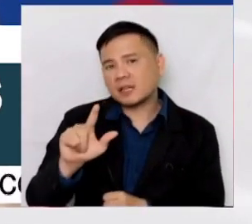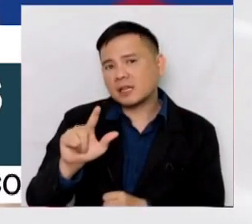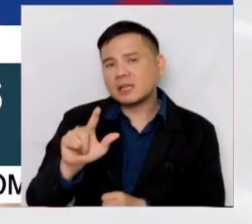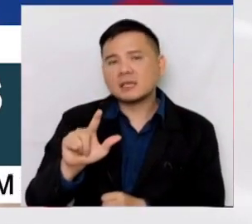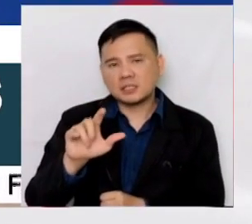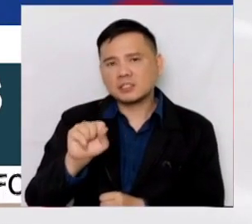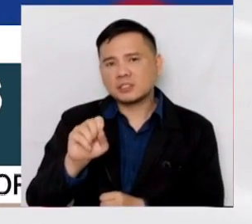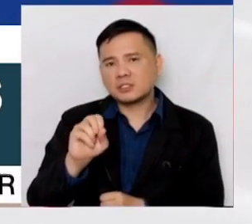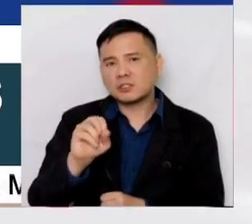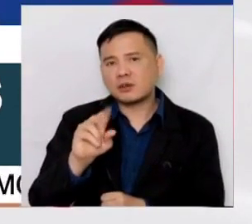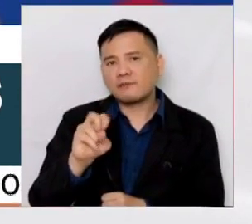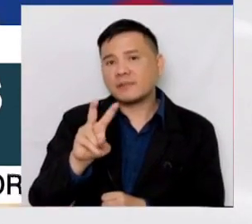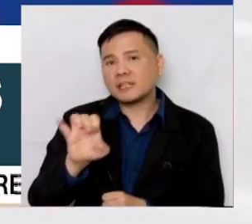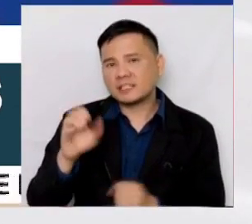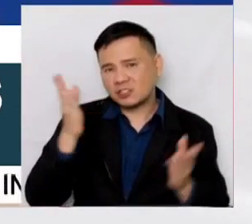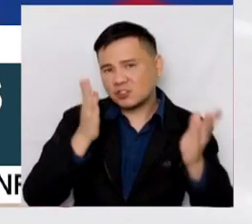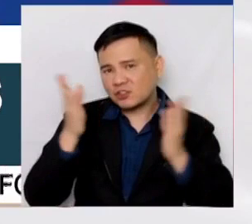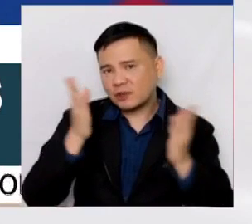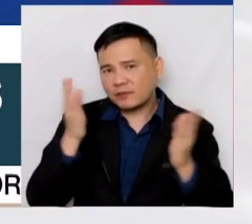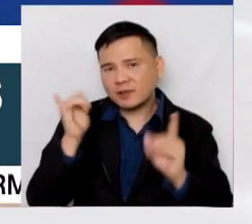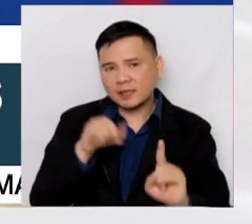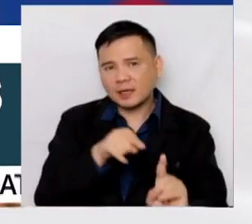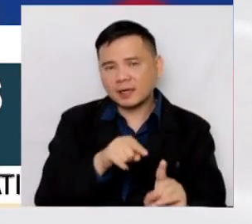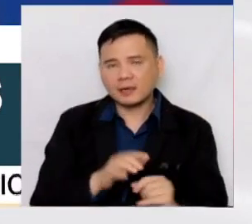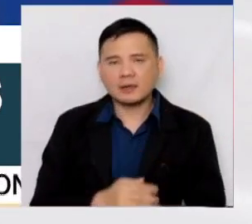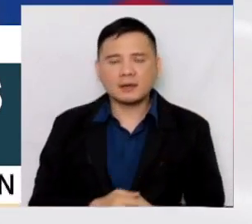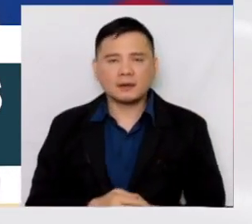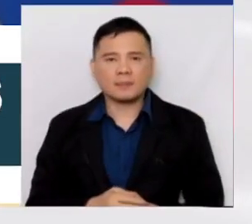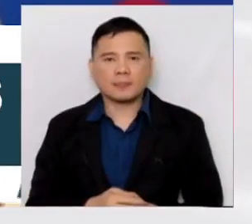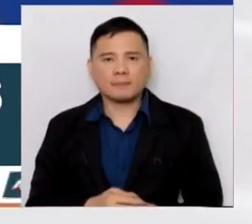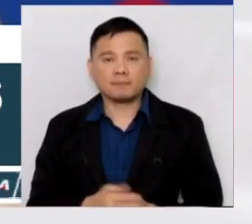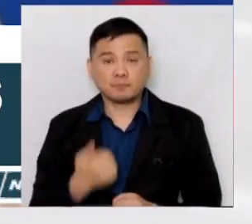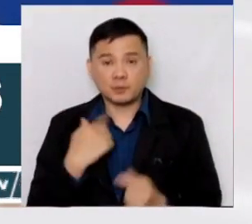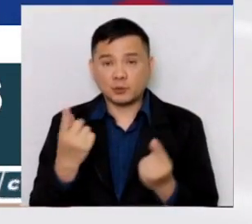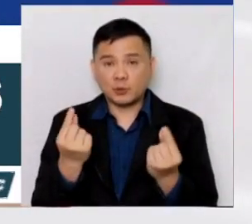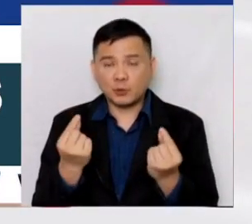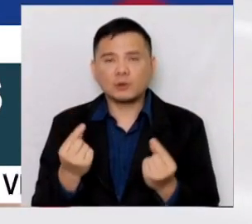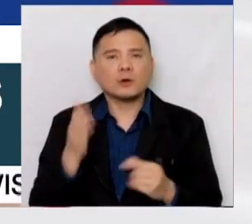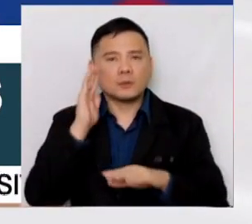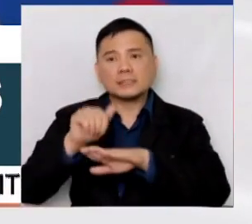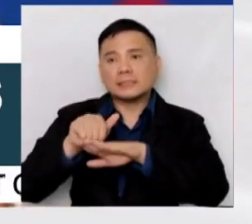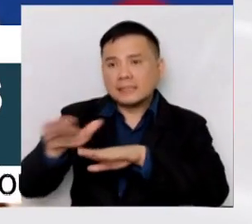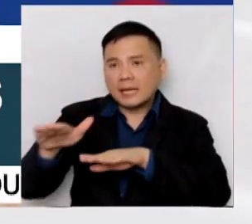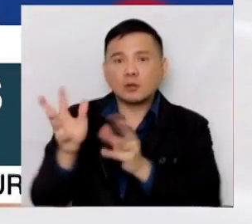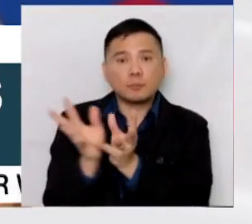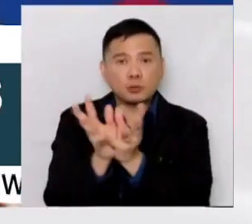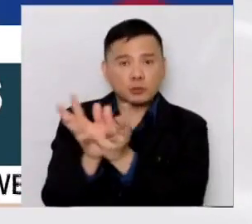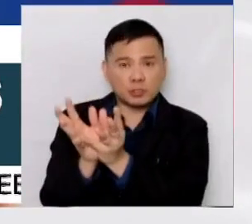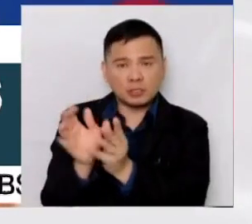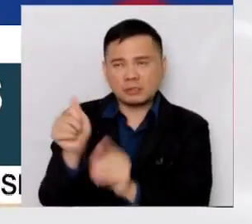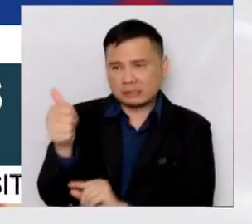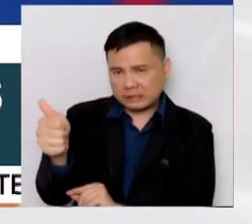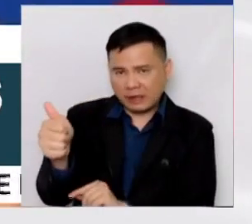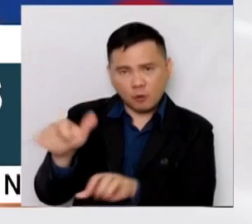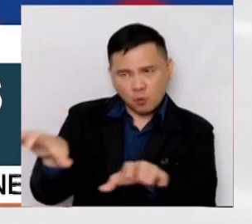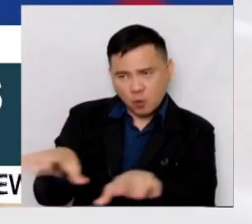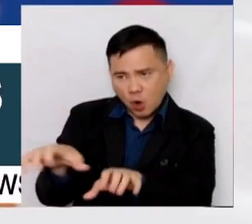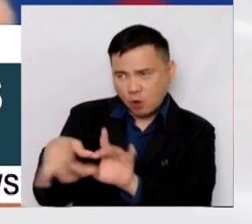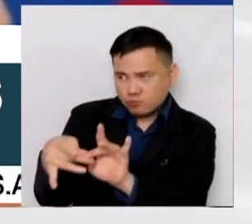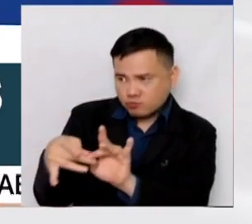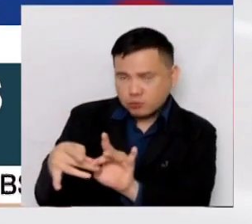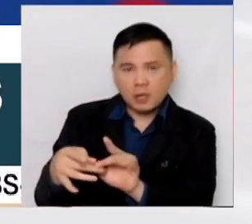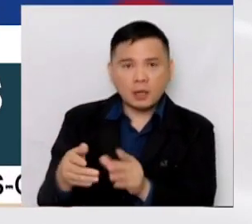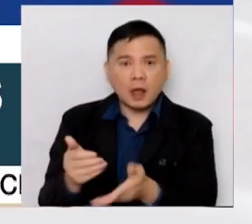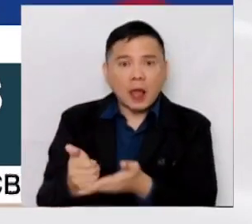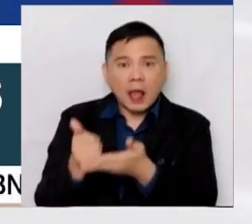civil engagement. One of the things we'd like to do is that to send them to communities and help them and challenge them to